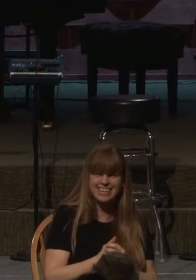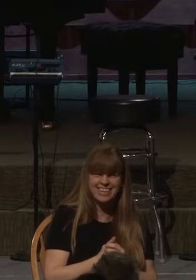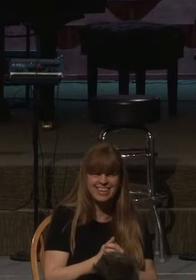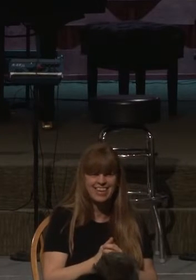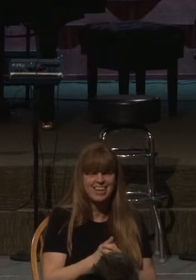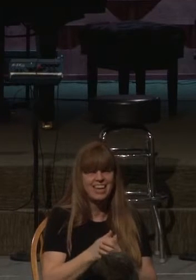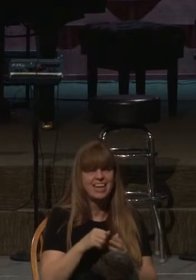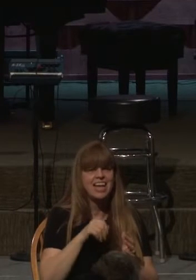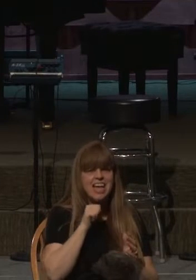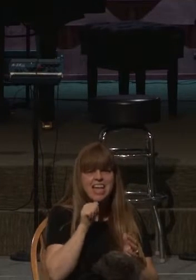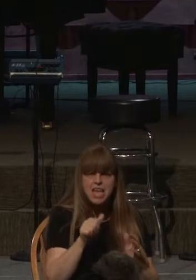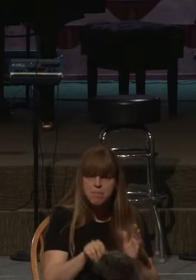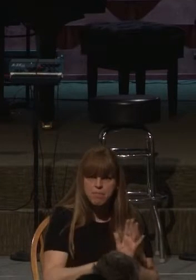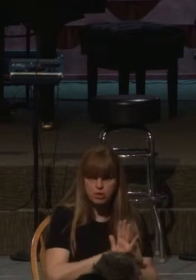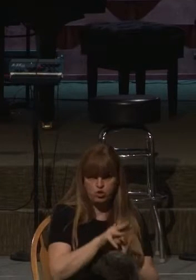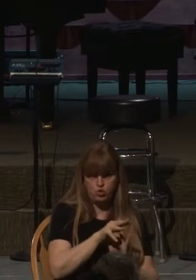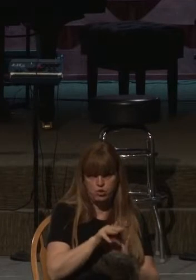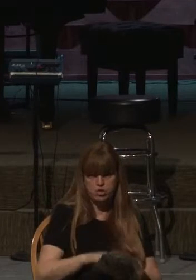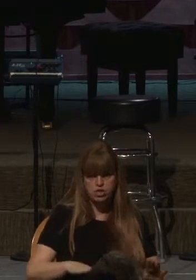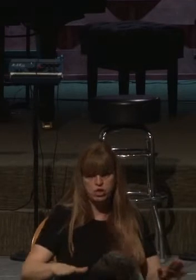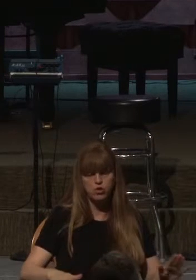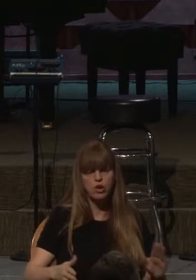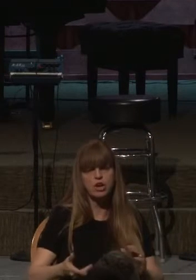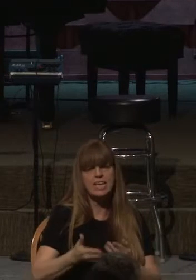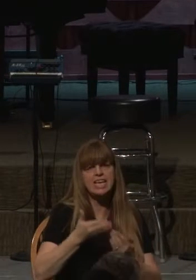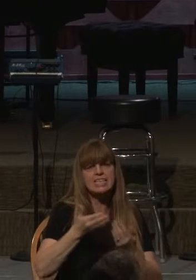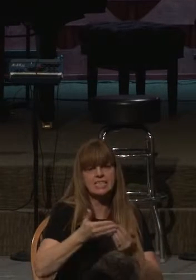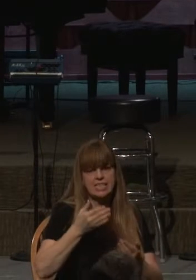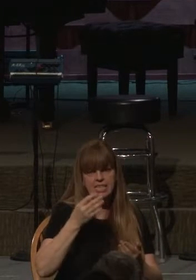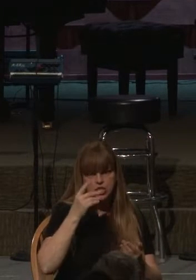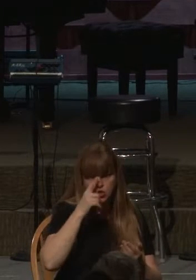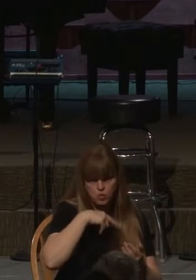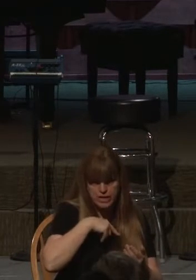Immature children are easily fooled.